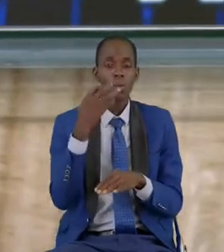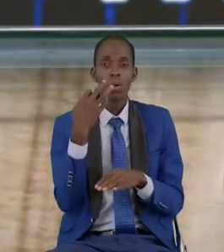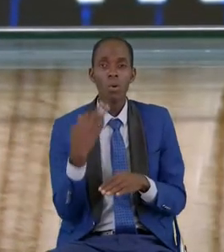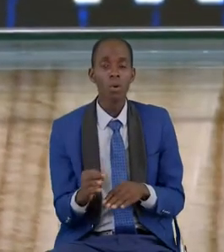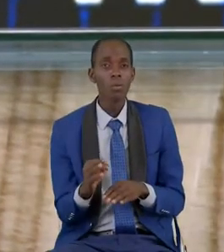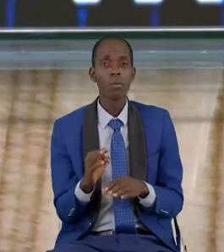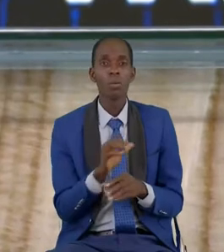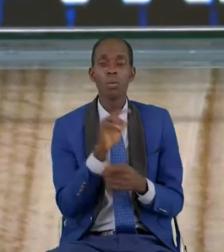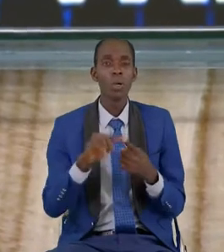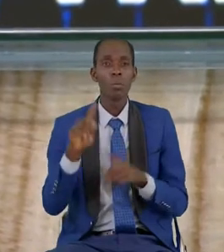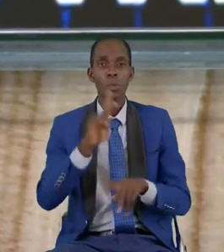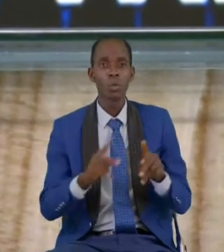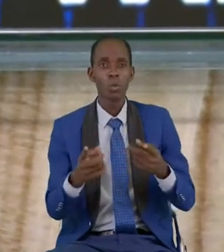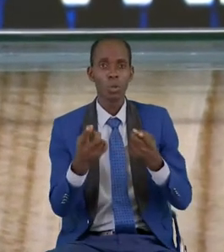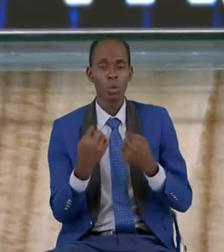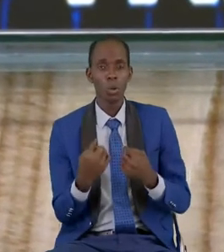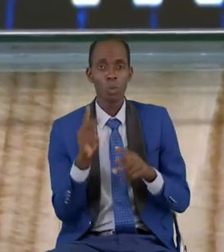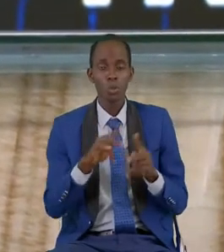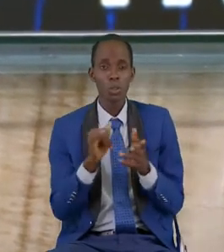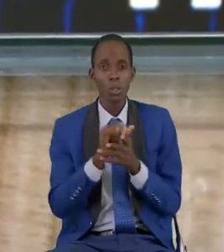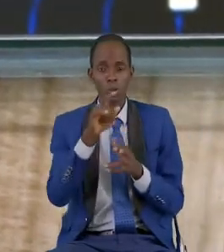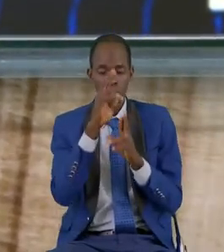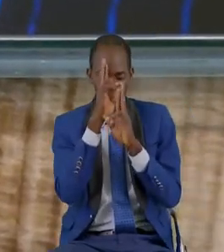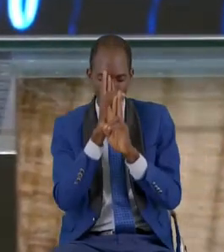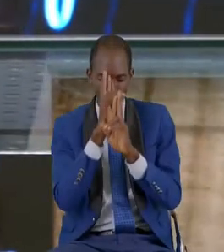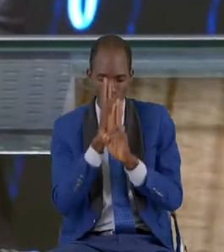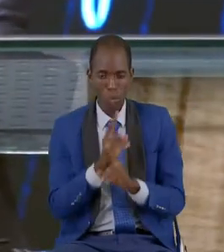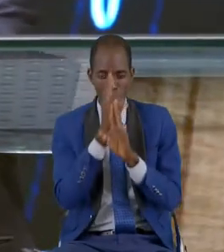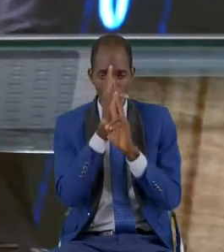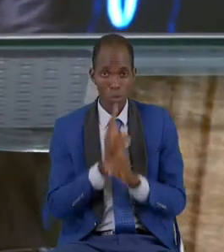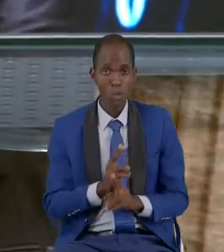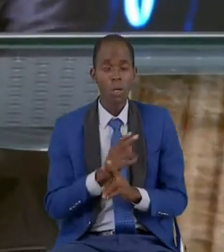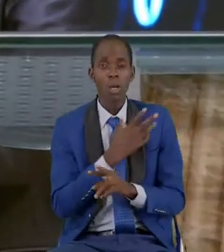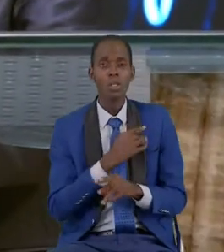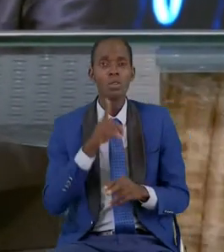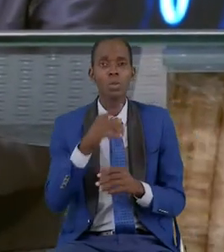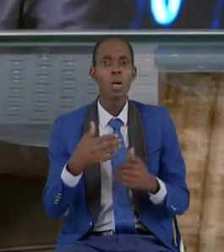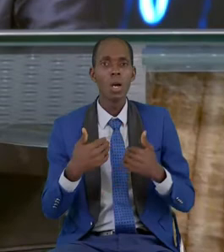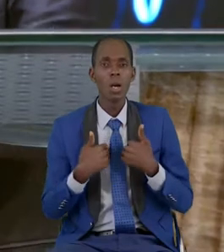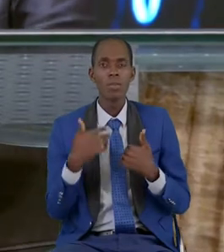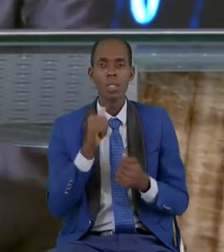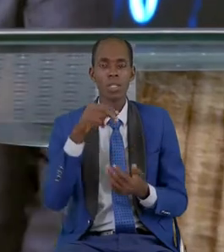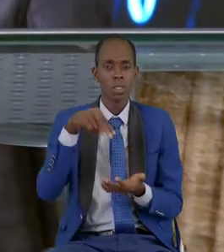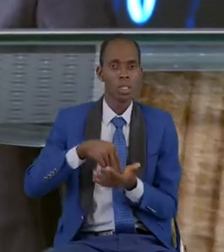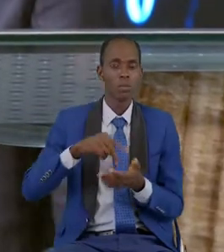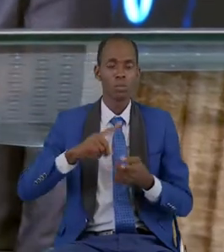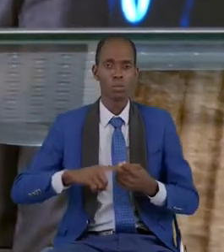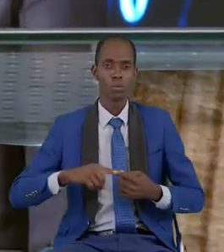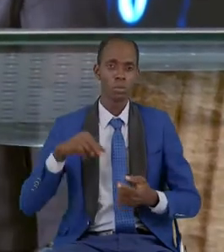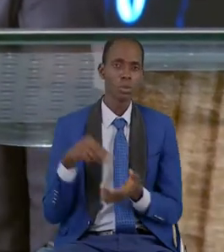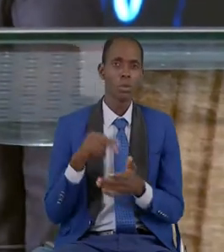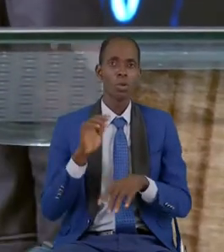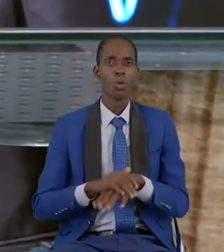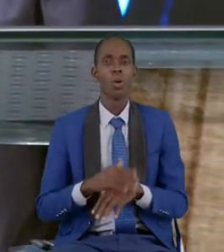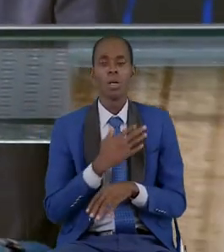come that you respect and you honor, and then you have a stand to take, and you have the words